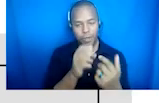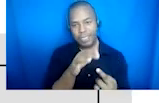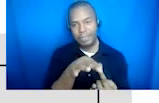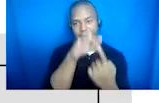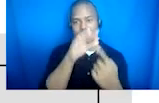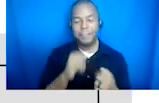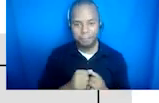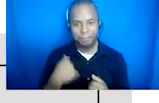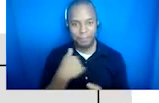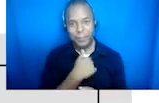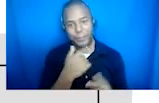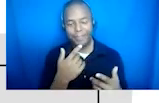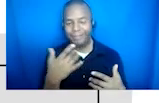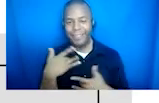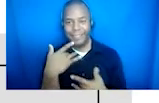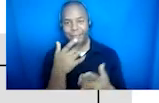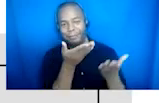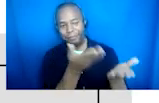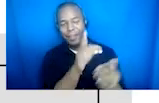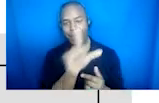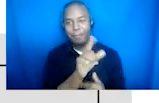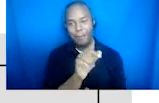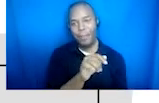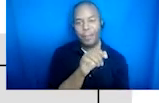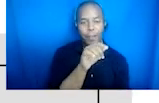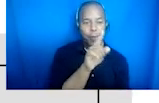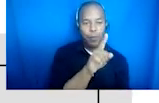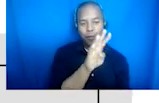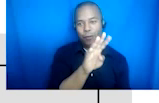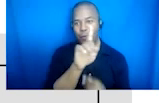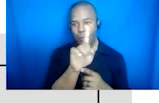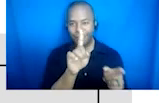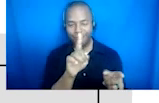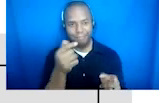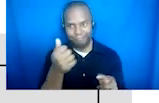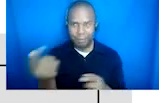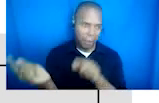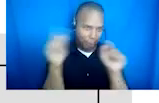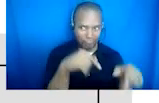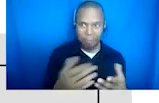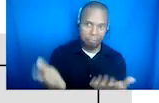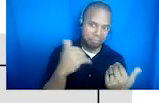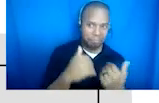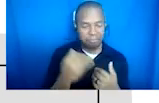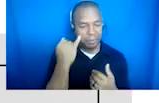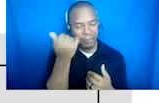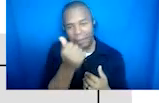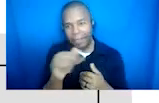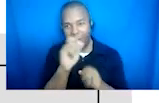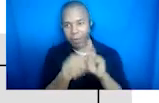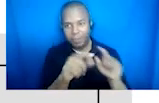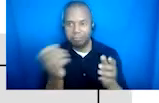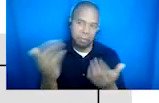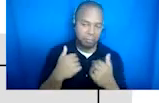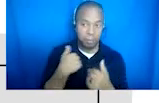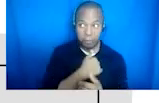Library 141 and we enjoy company. So come on over if you have any questions. If we can't answer them,